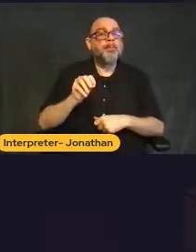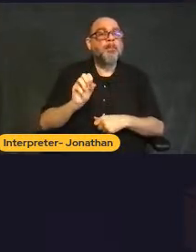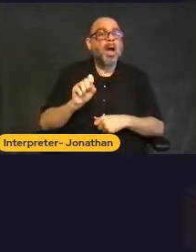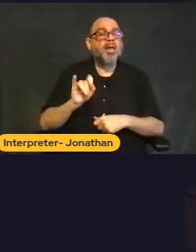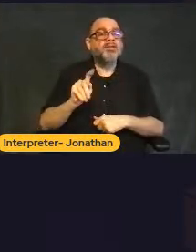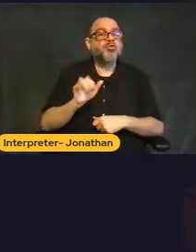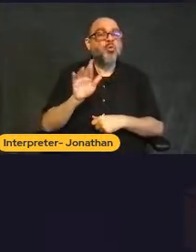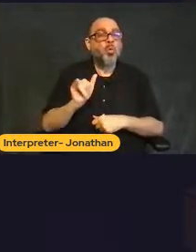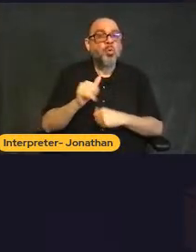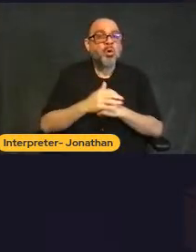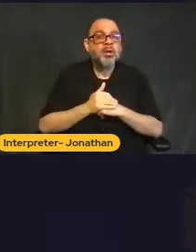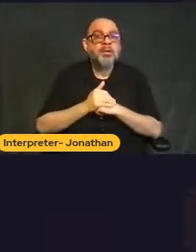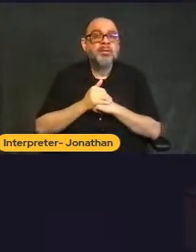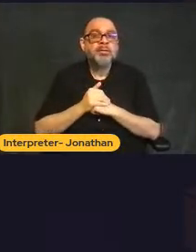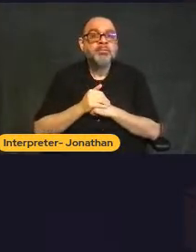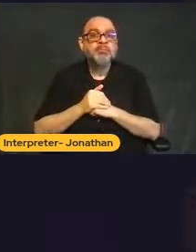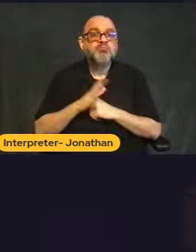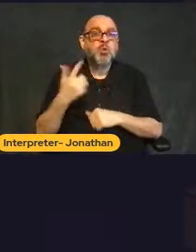this Amplify